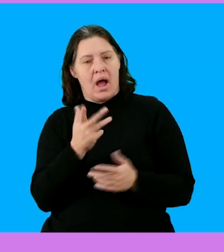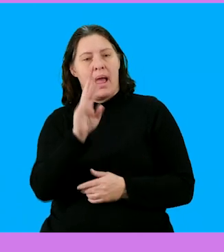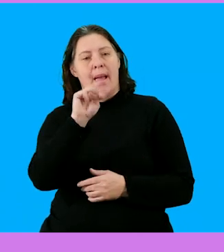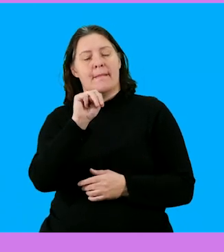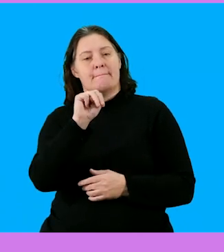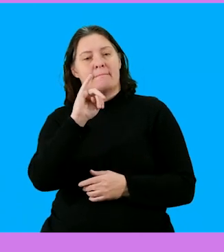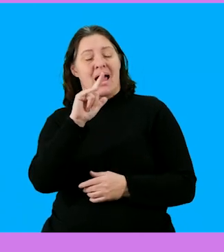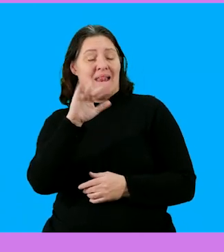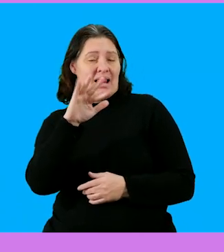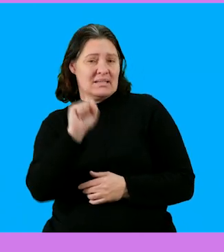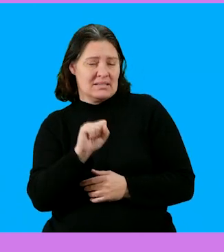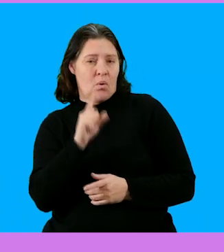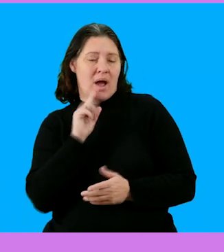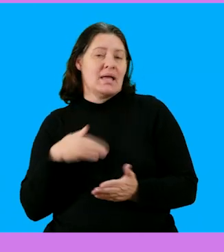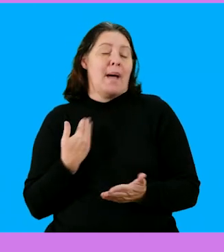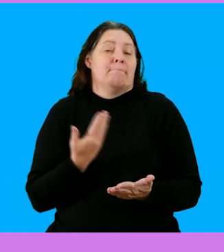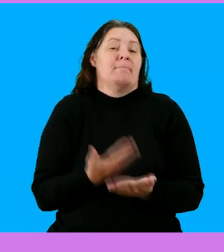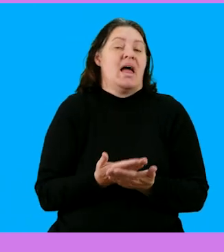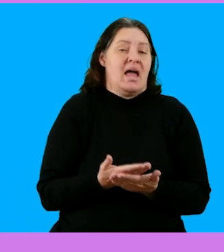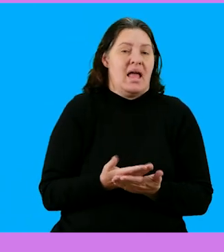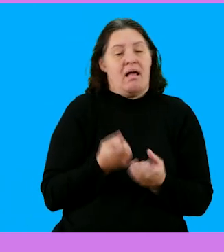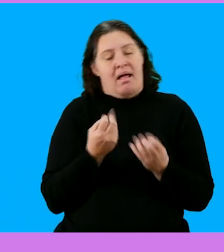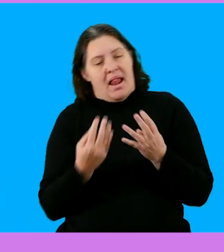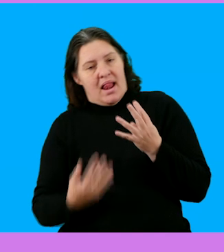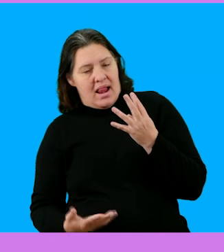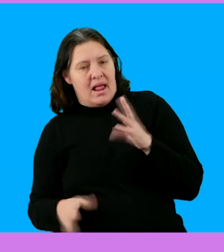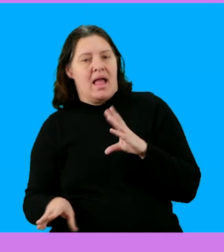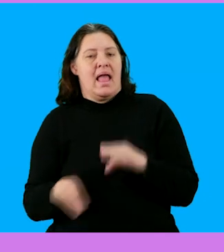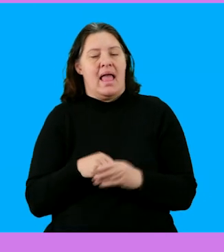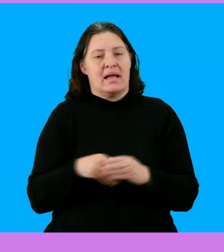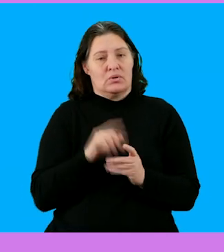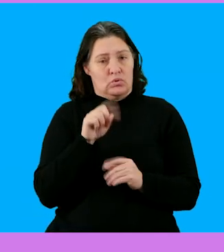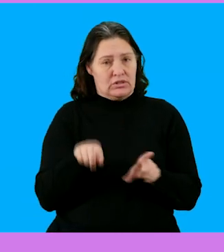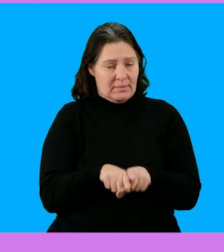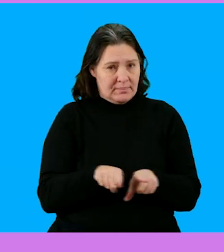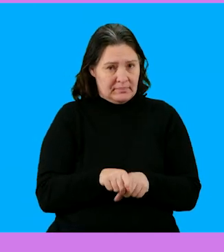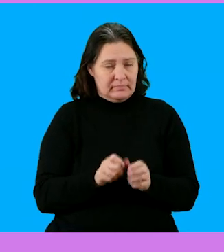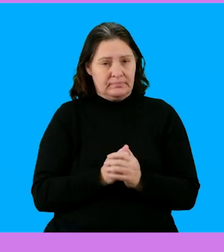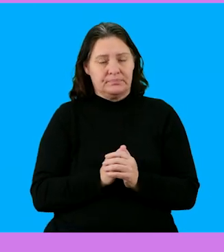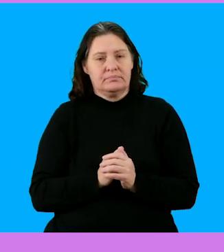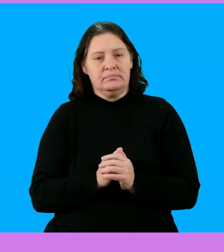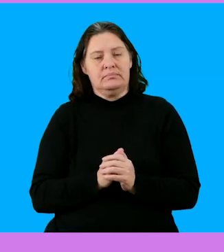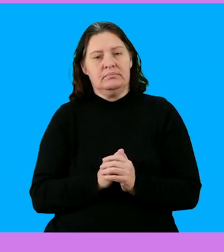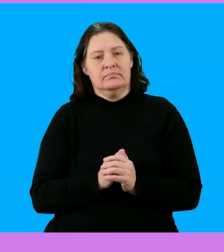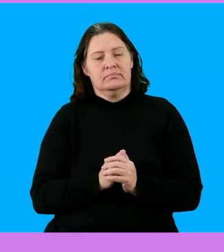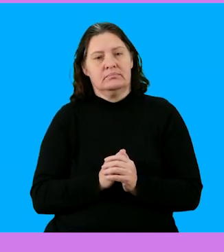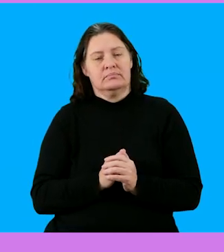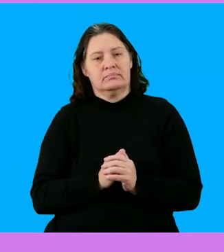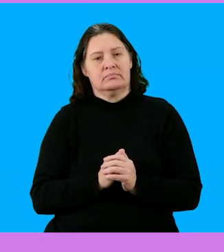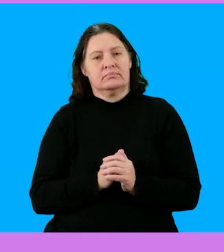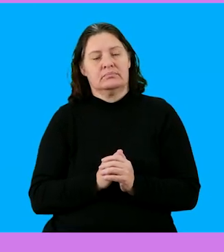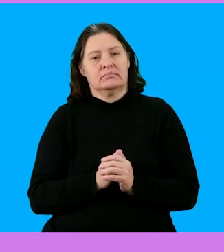call this an application question. We are applying a lot of other things into the question as well. Okay, so